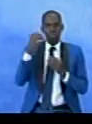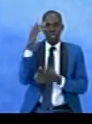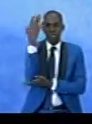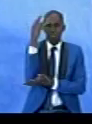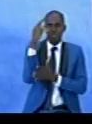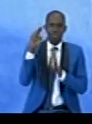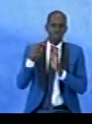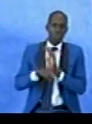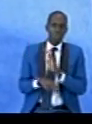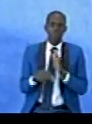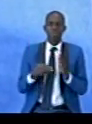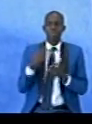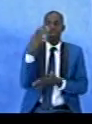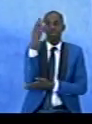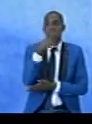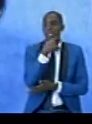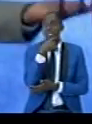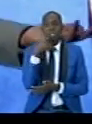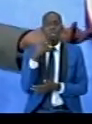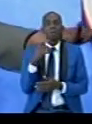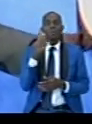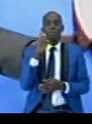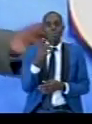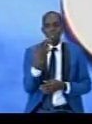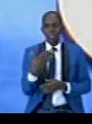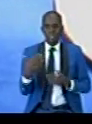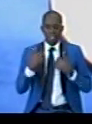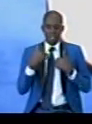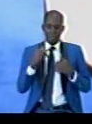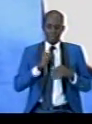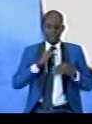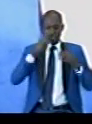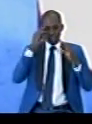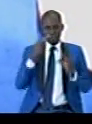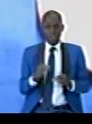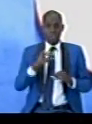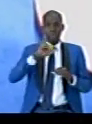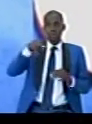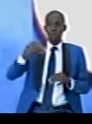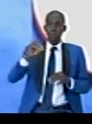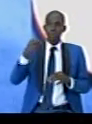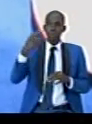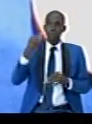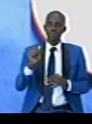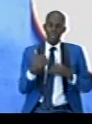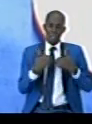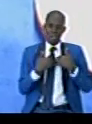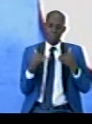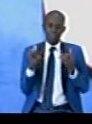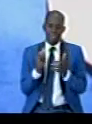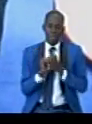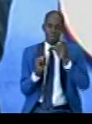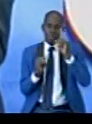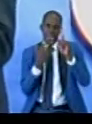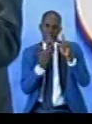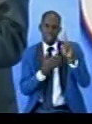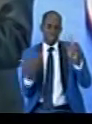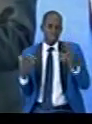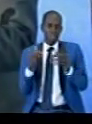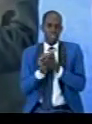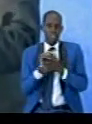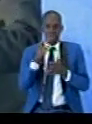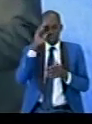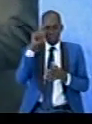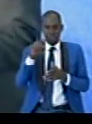One thing have I desired. Joshua had the one thing that he desired, to lead the children